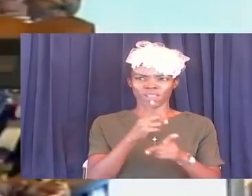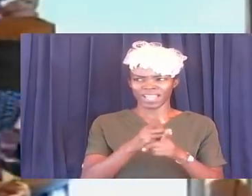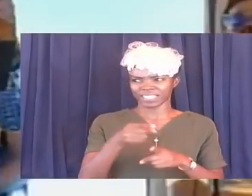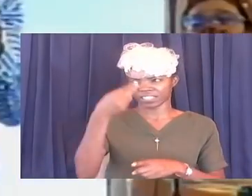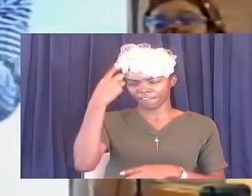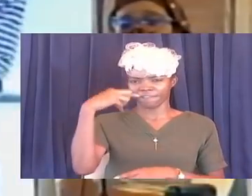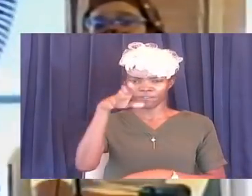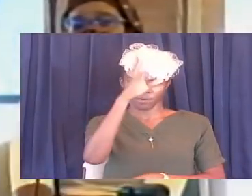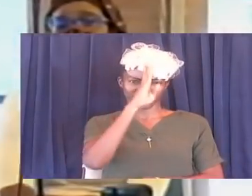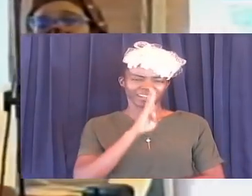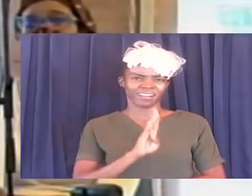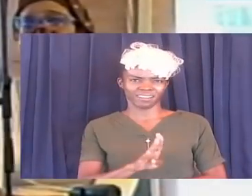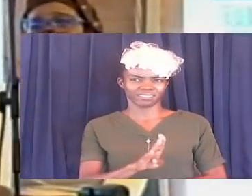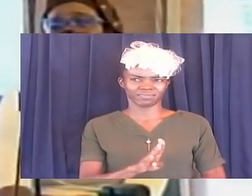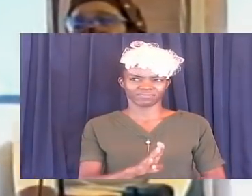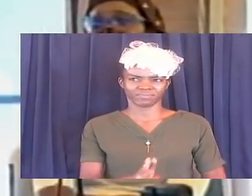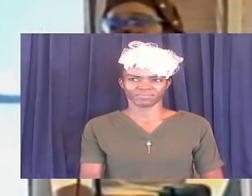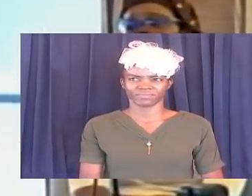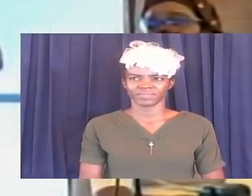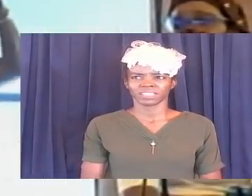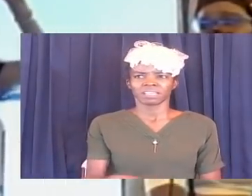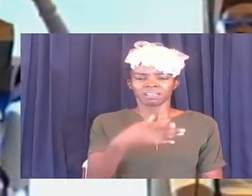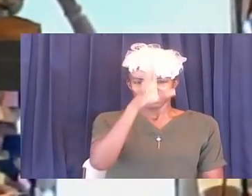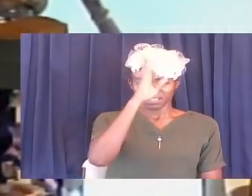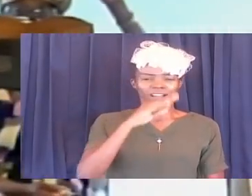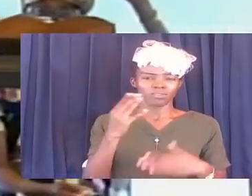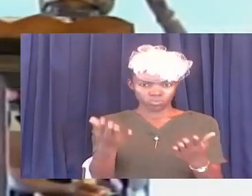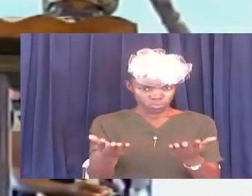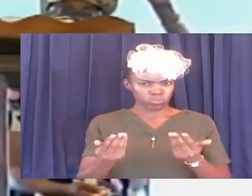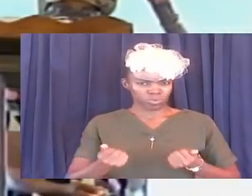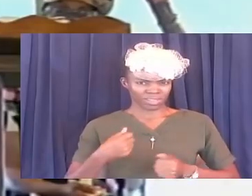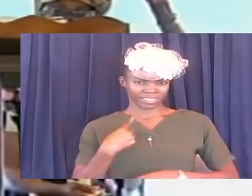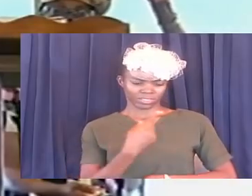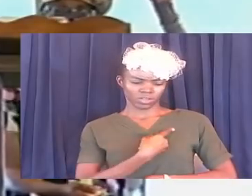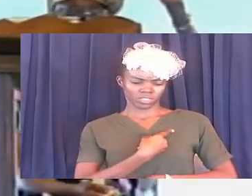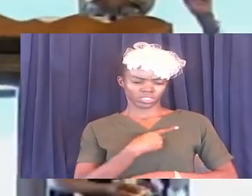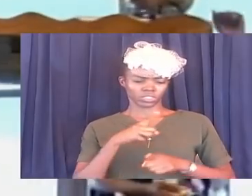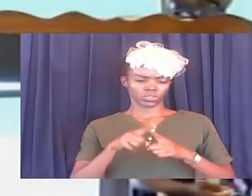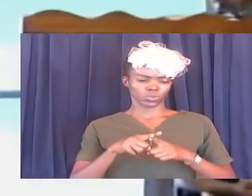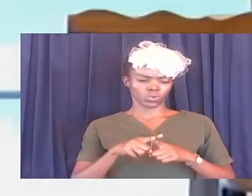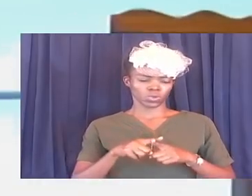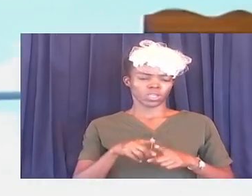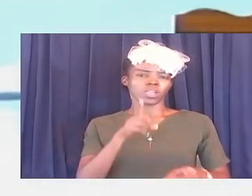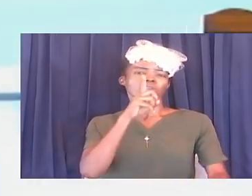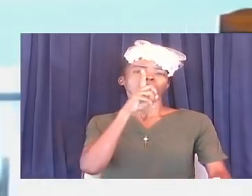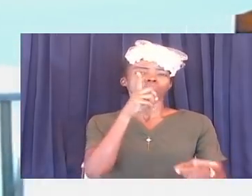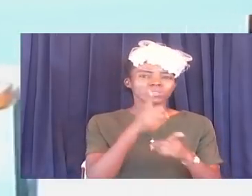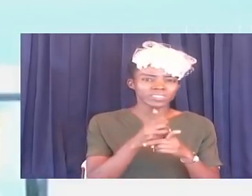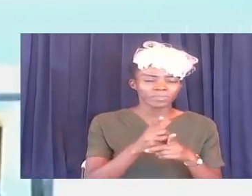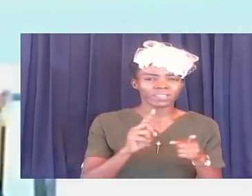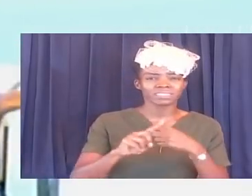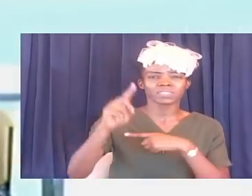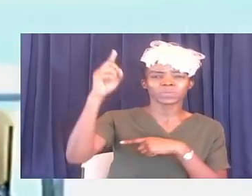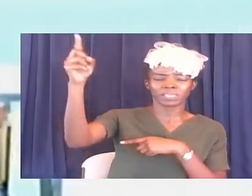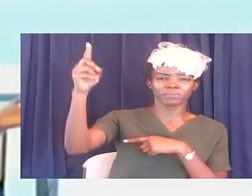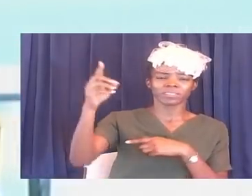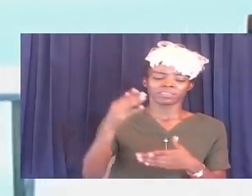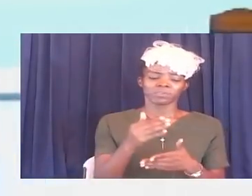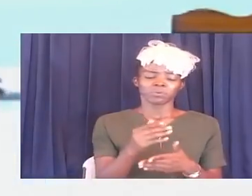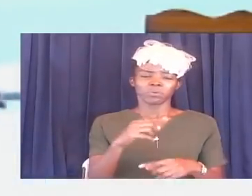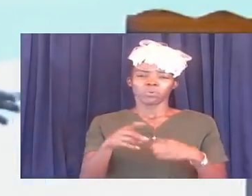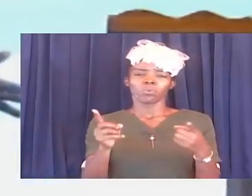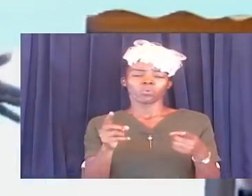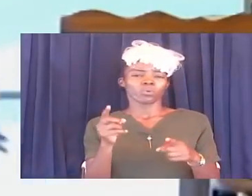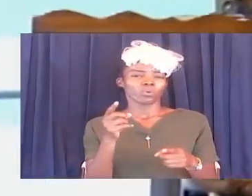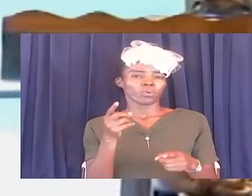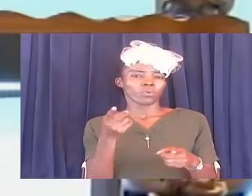galang, galang, non-stop. Oh God. Some of the time the Lord is speaking and He's saying stop.